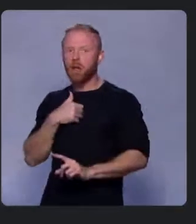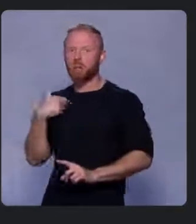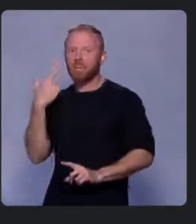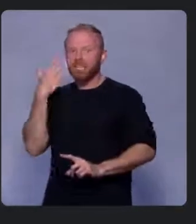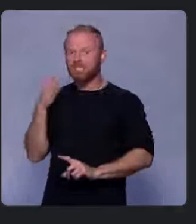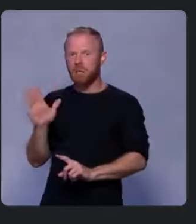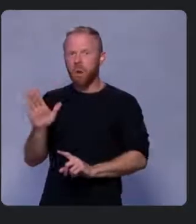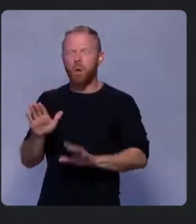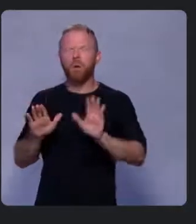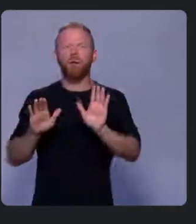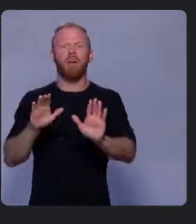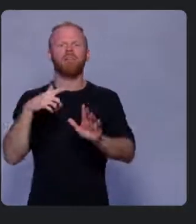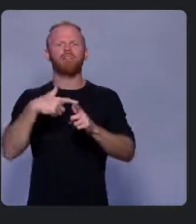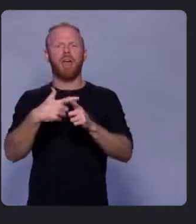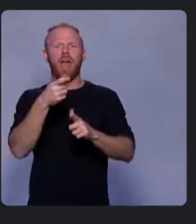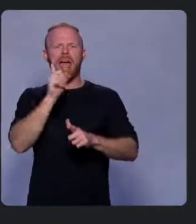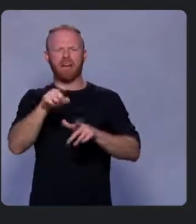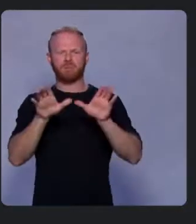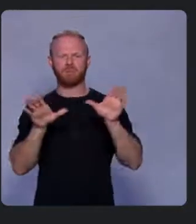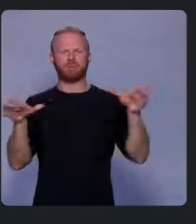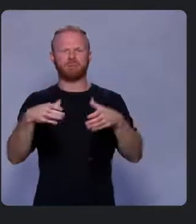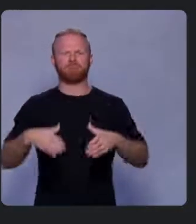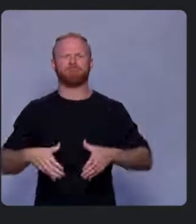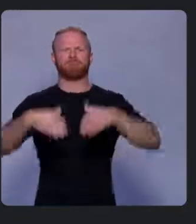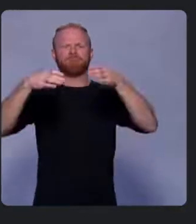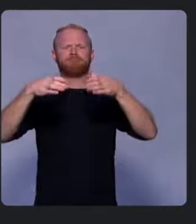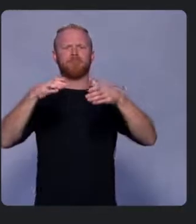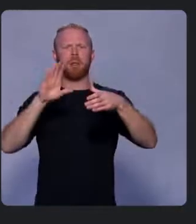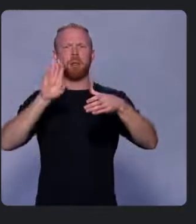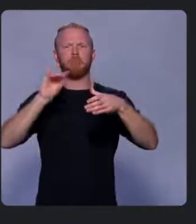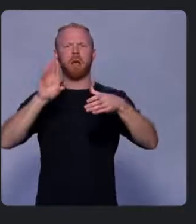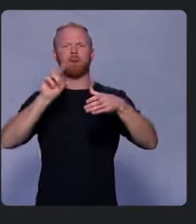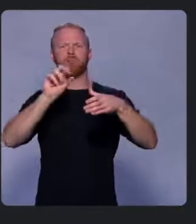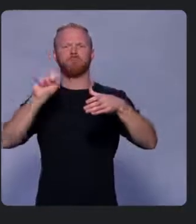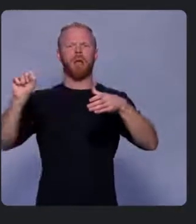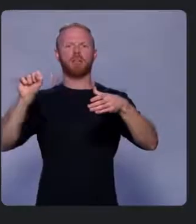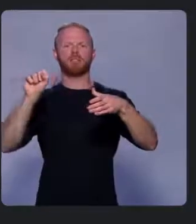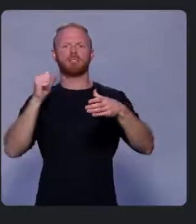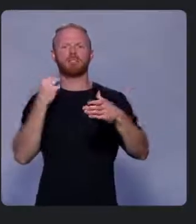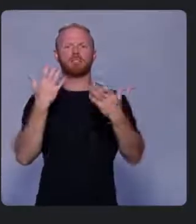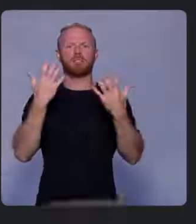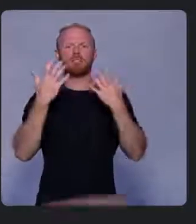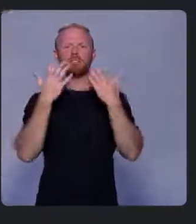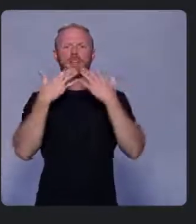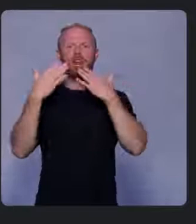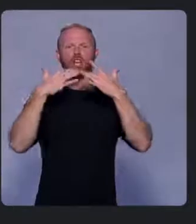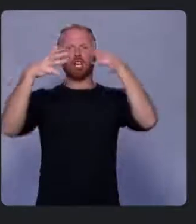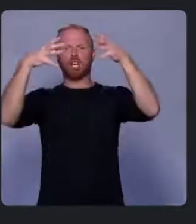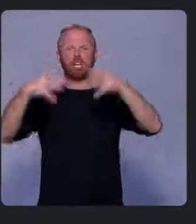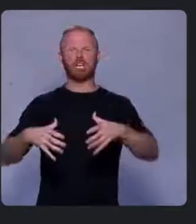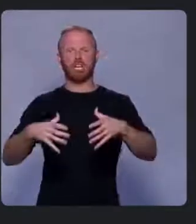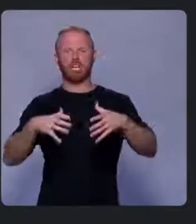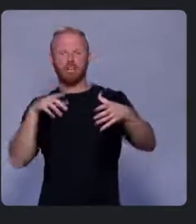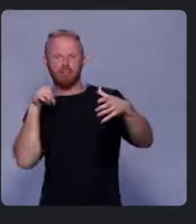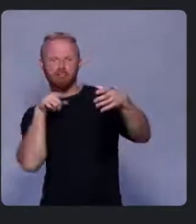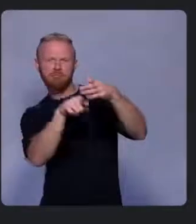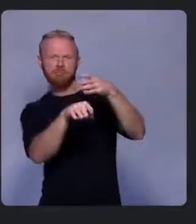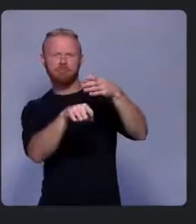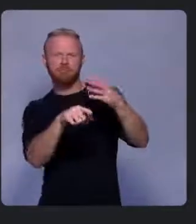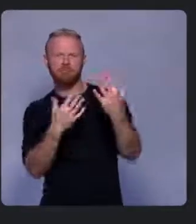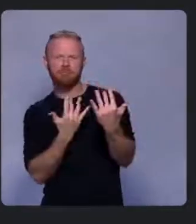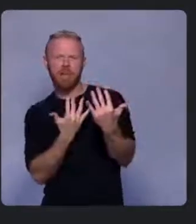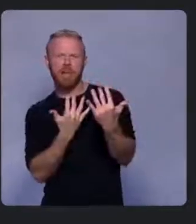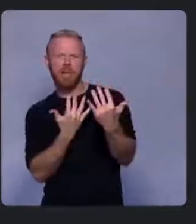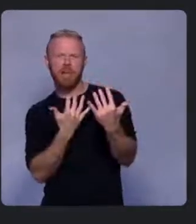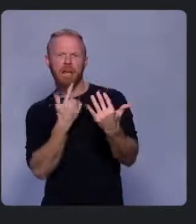then you got to wrap them in like this Bob Ross blanket of love, right? And then you keep them there until they can tell us how to think